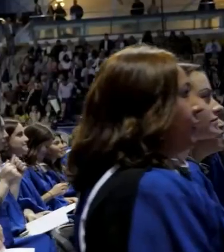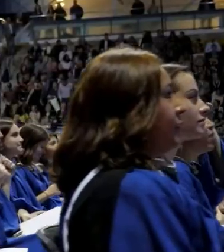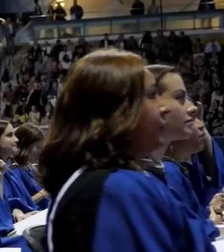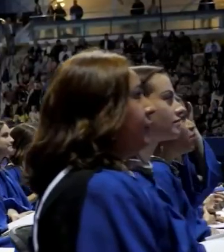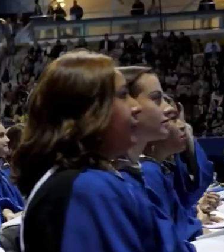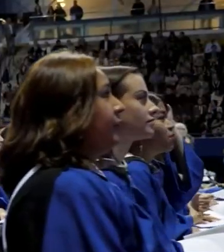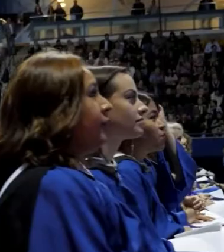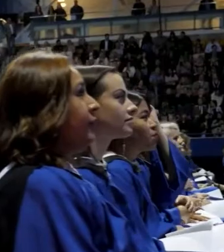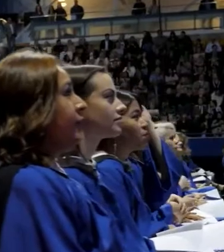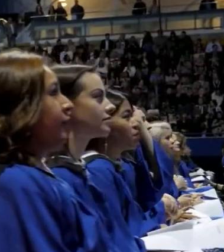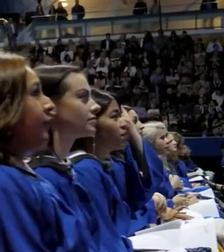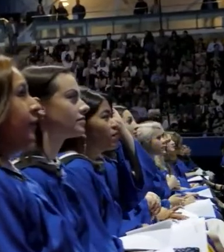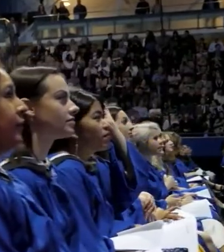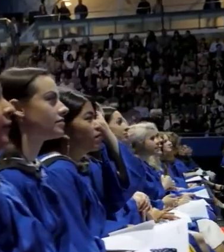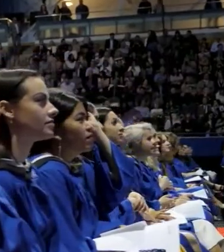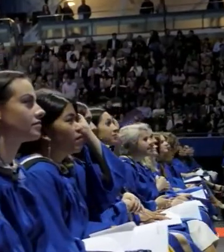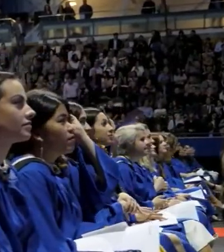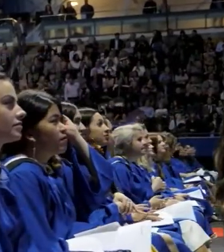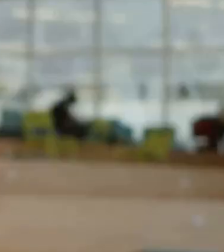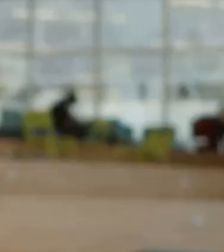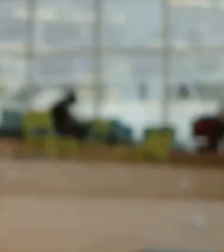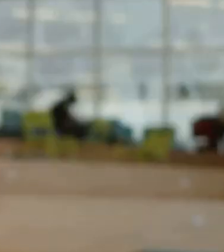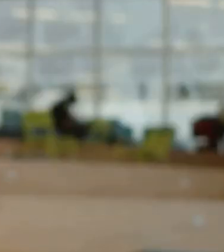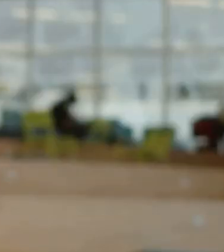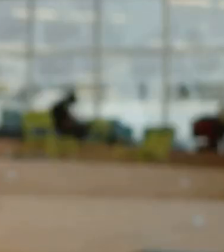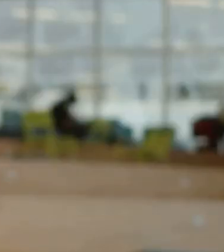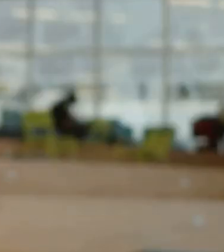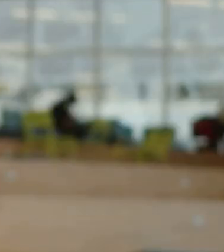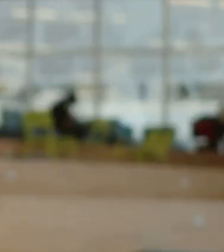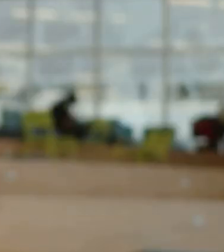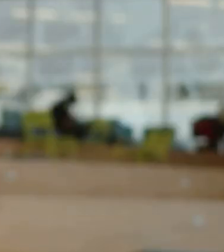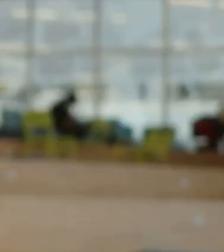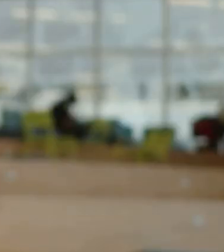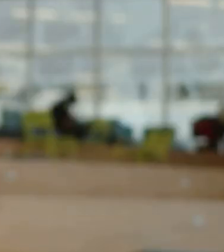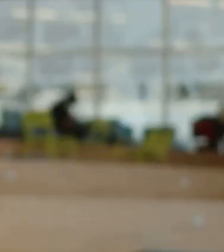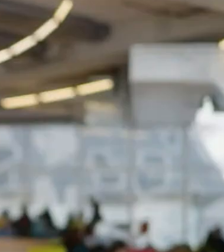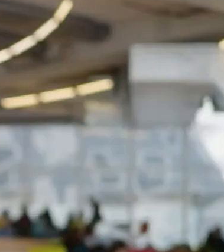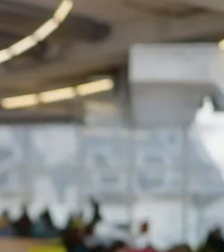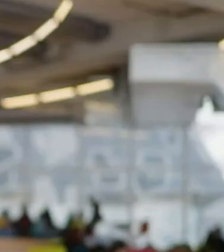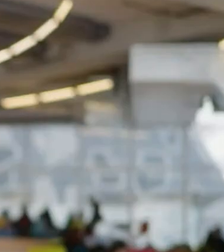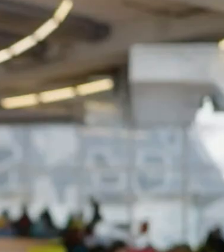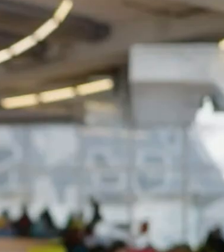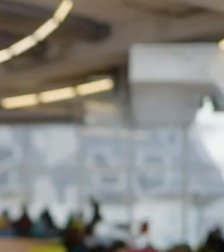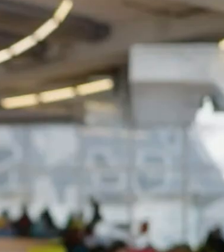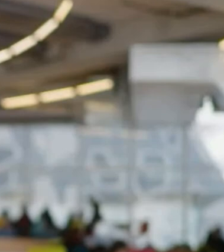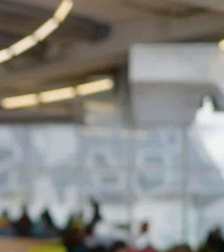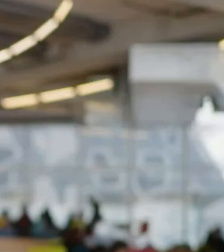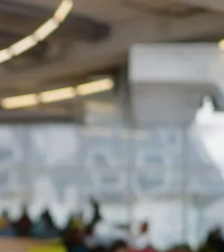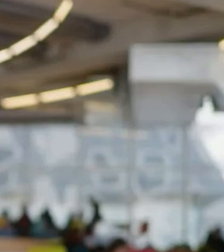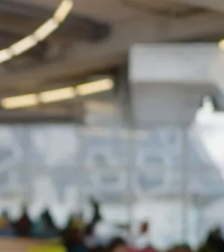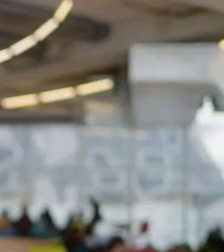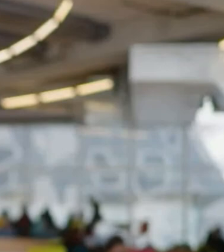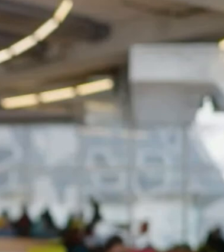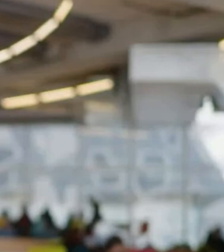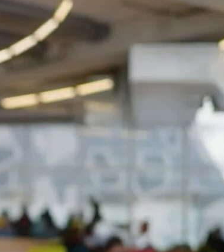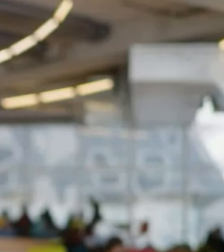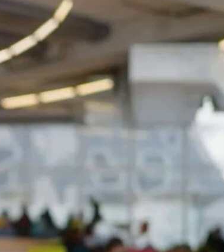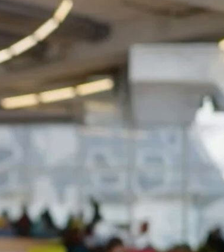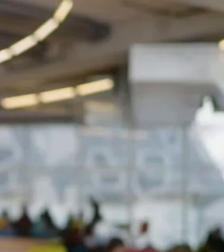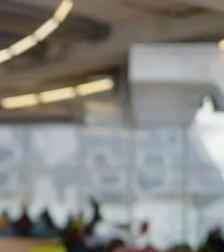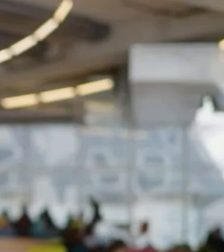the students who are graduating be the first in their family to get a degree. And it's all true.